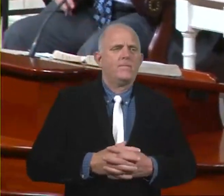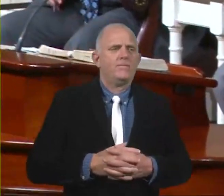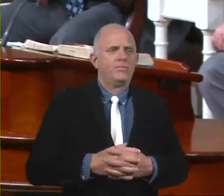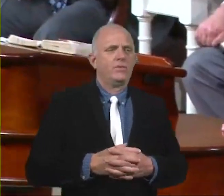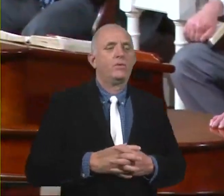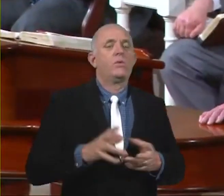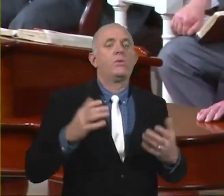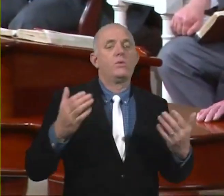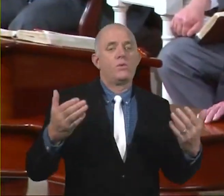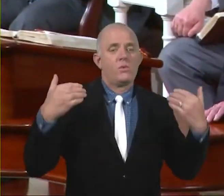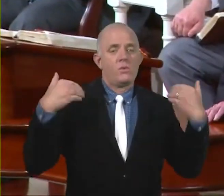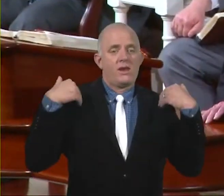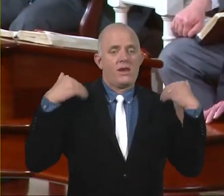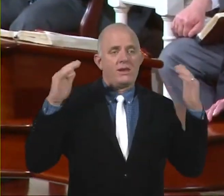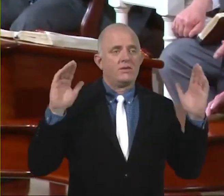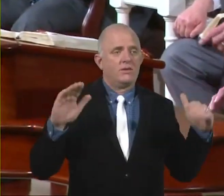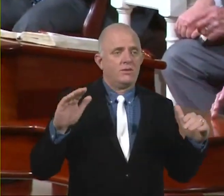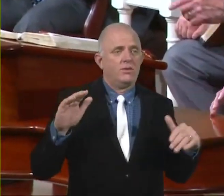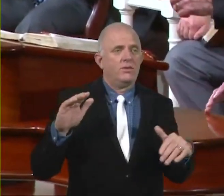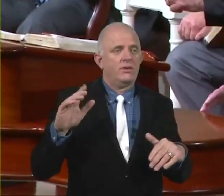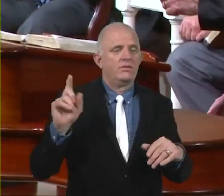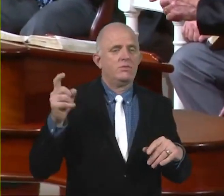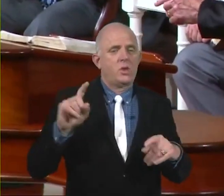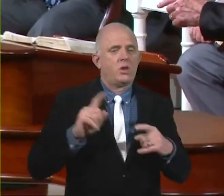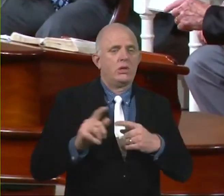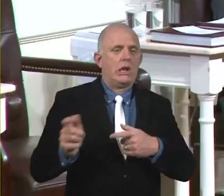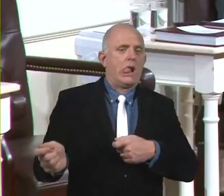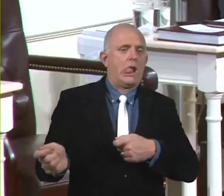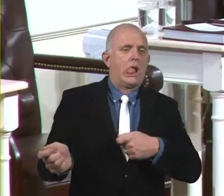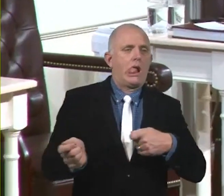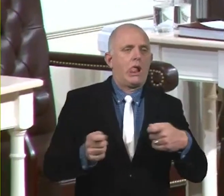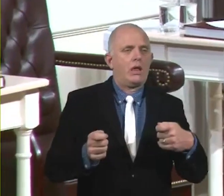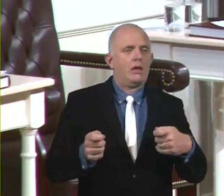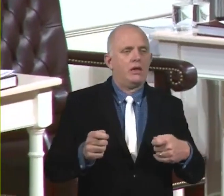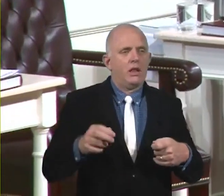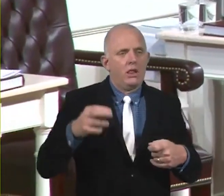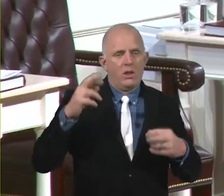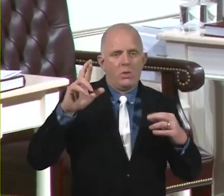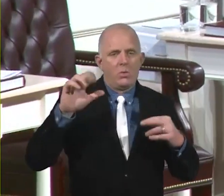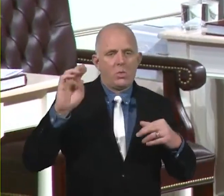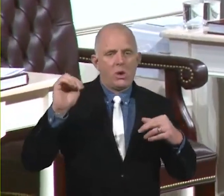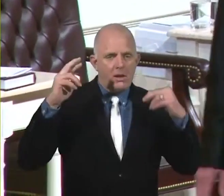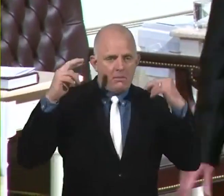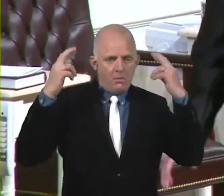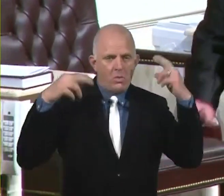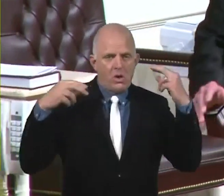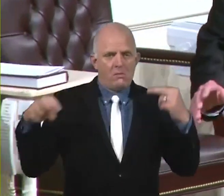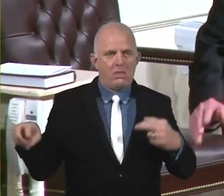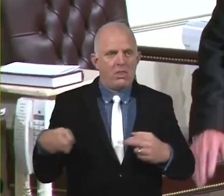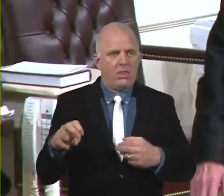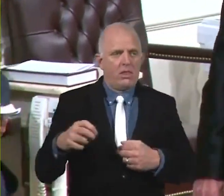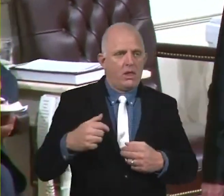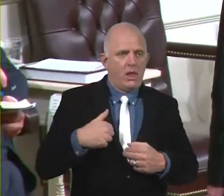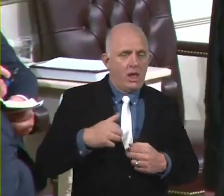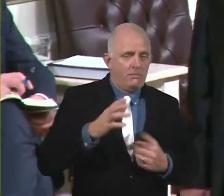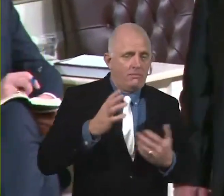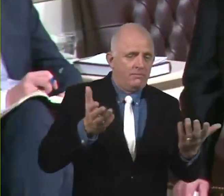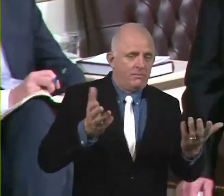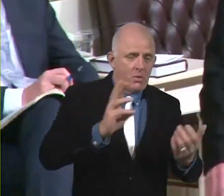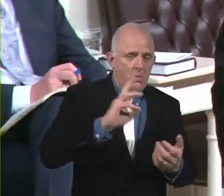angel was bringing that ram up there. And I'm a West Texas cowboy. Okay, I know about thorn